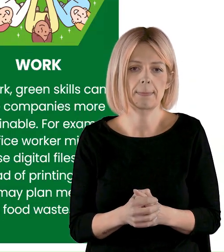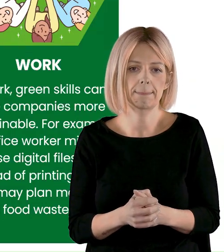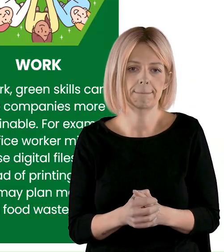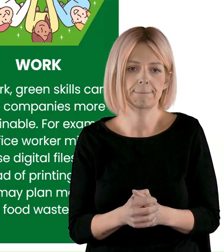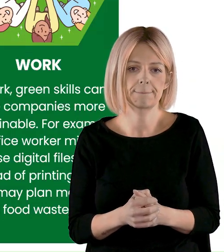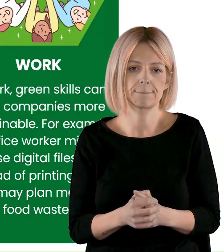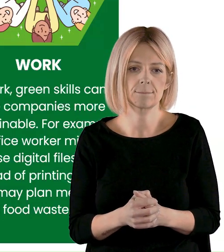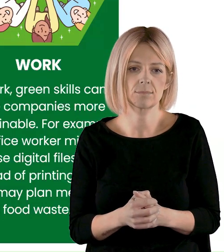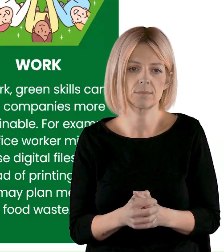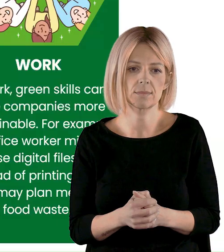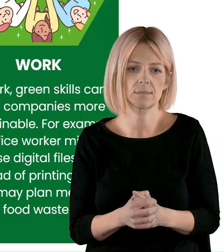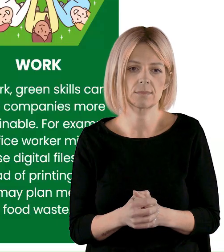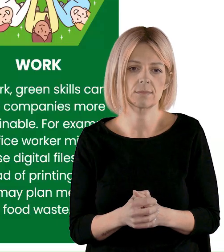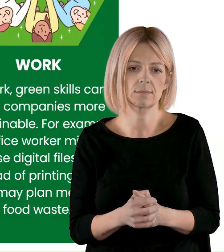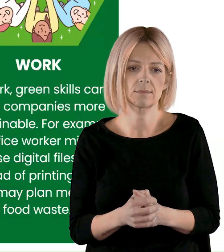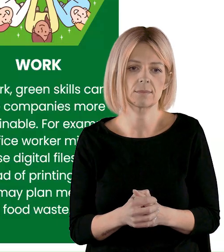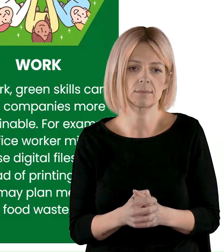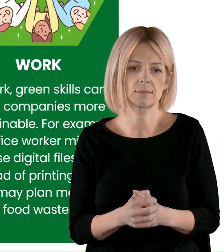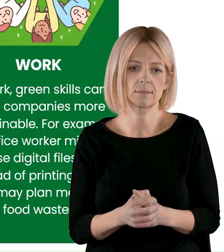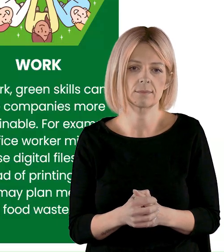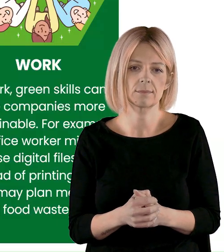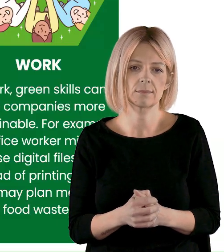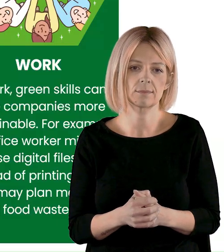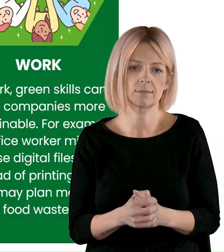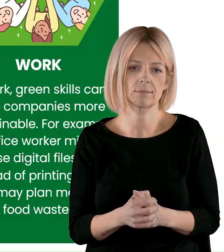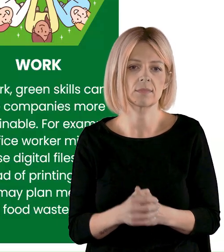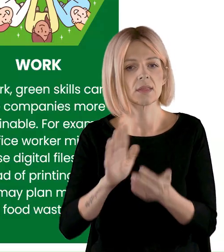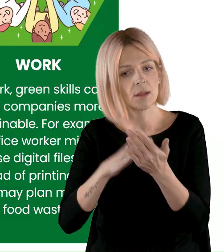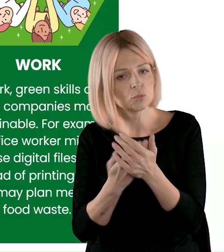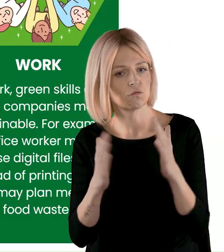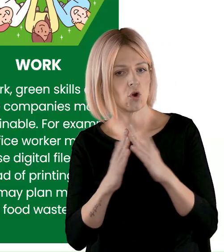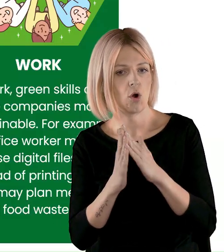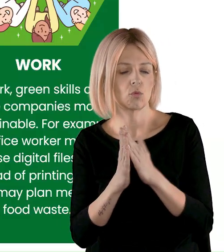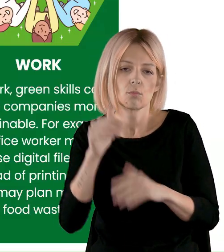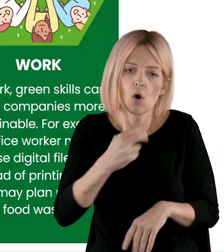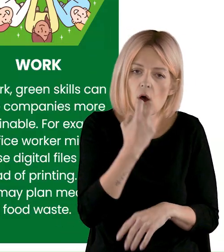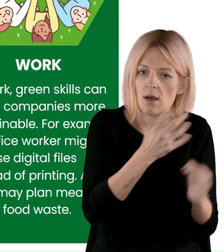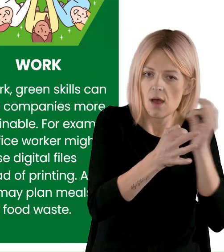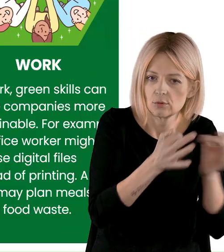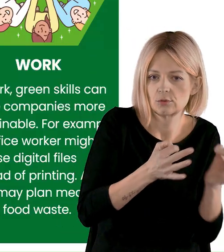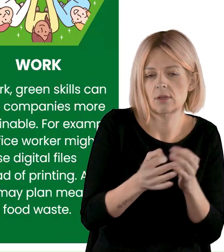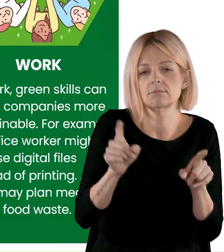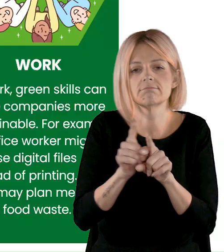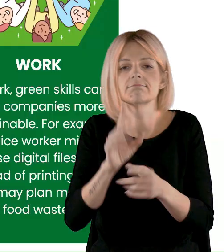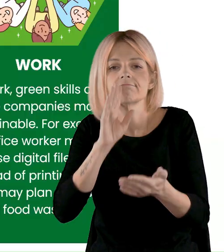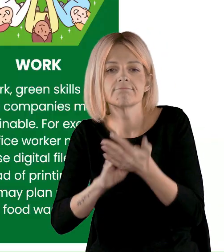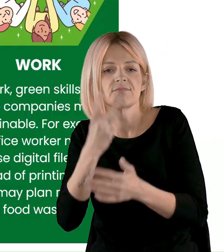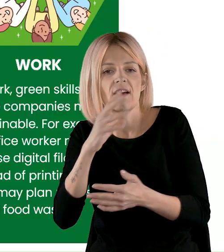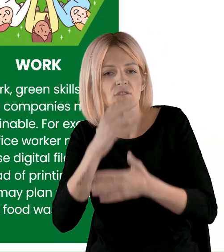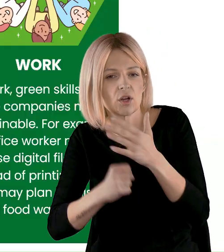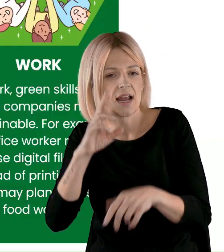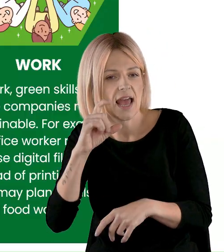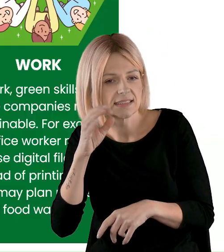home. So you can do daily stuff like save electricity or do recycling and